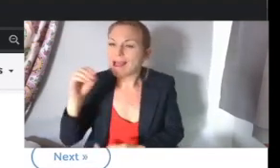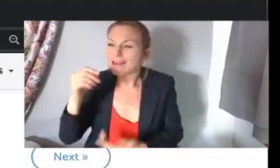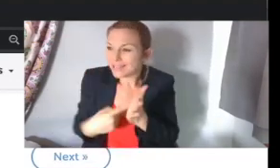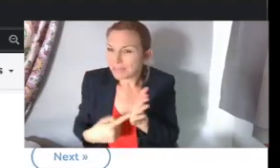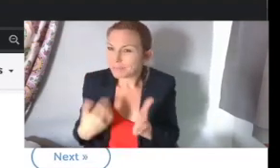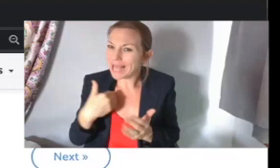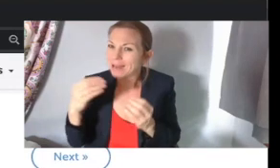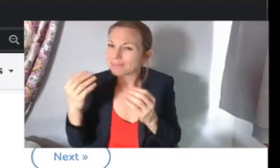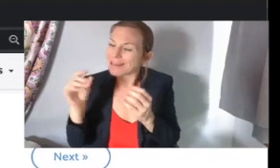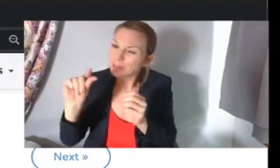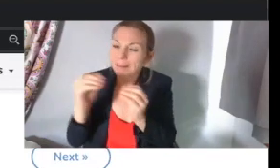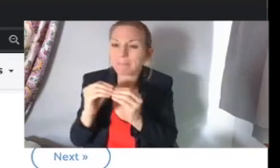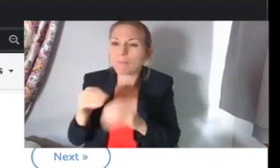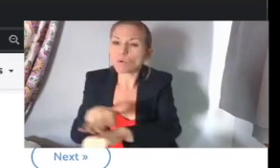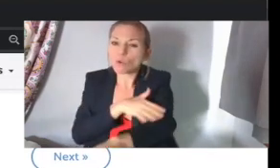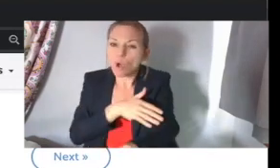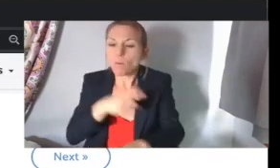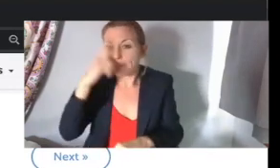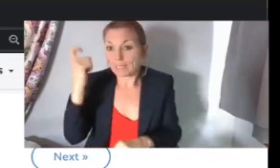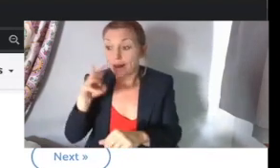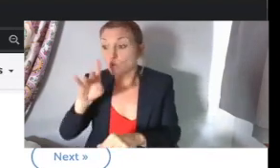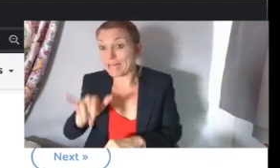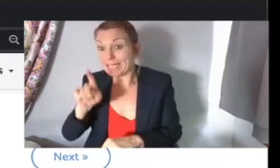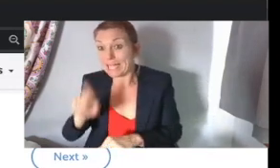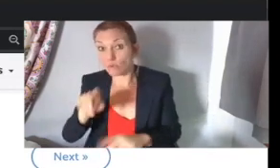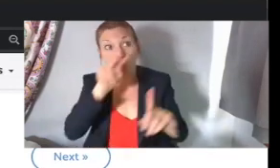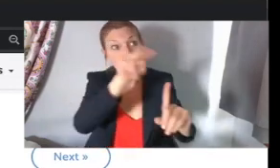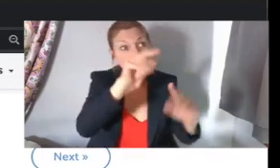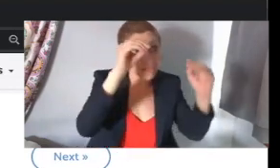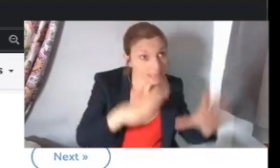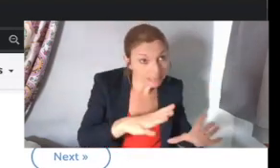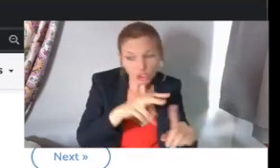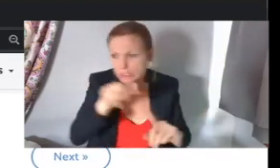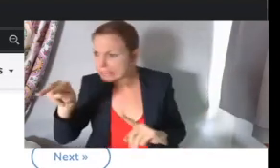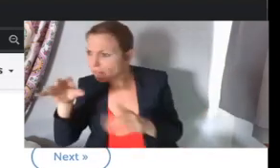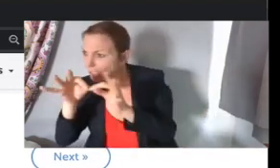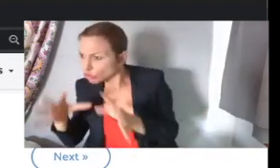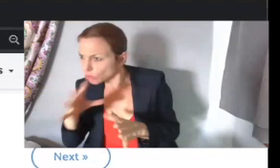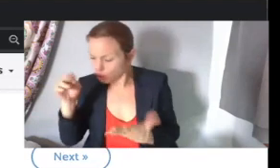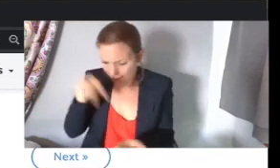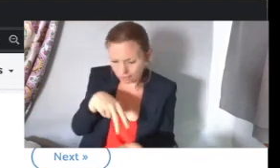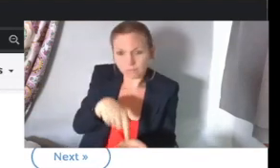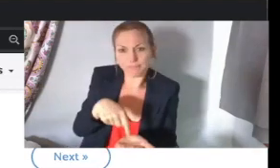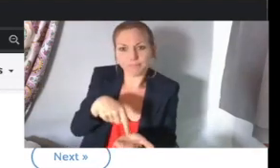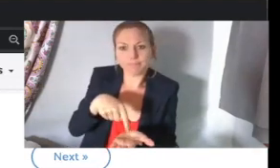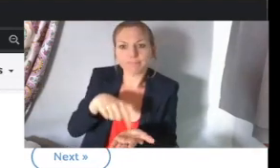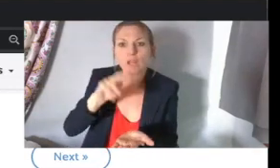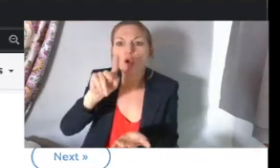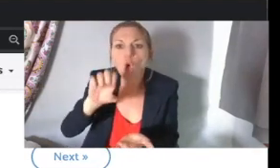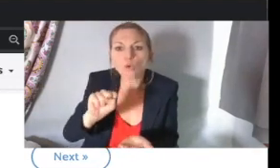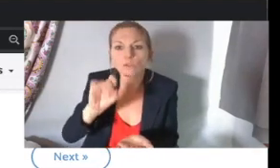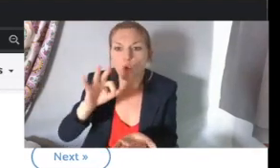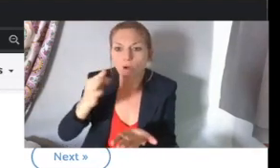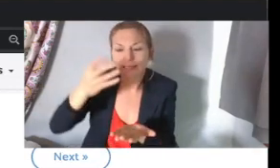the teacher, the board, the interpreter, and her notes. We're also going to select for the last one, vocabulary, because